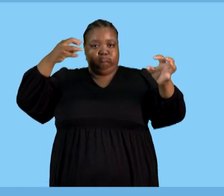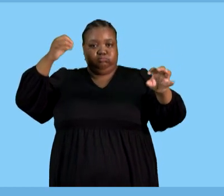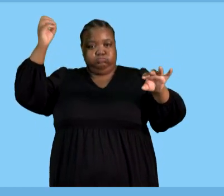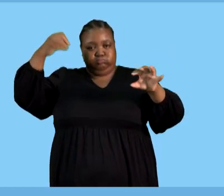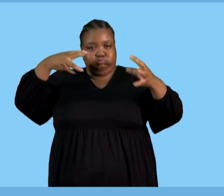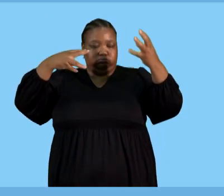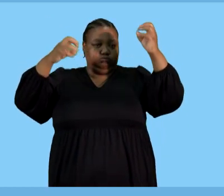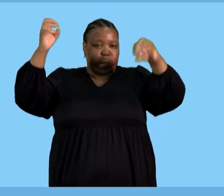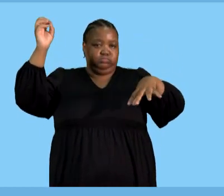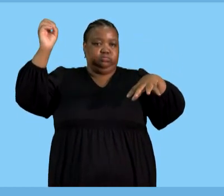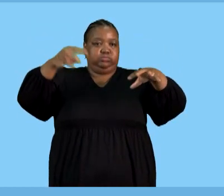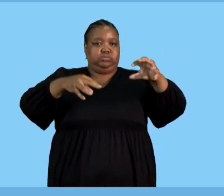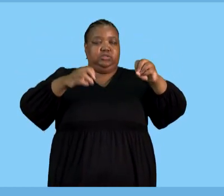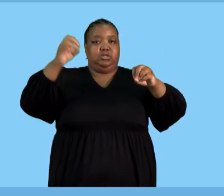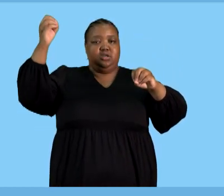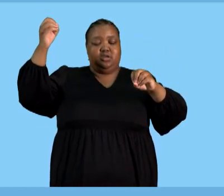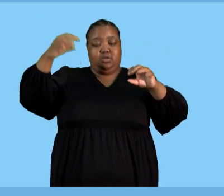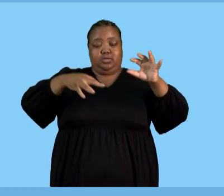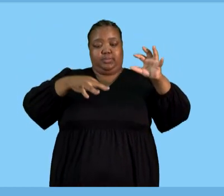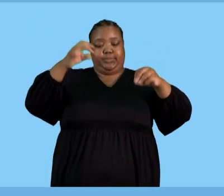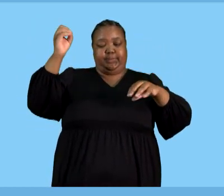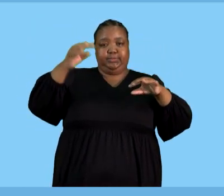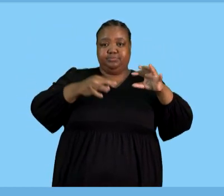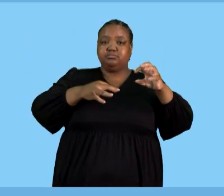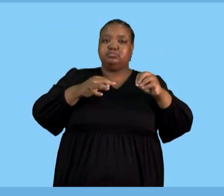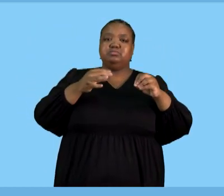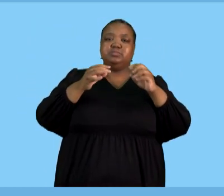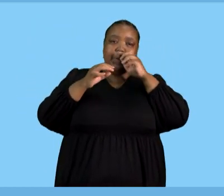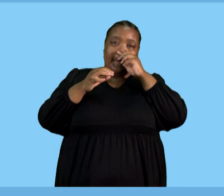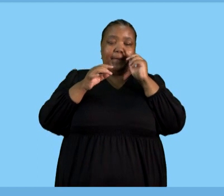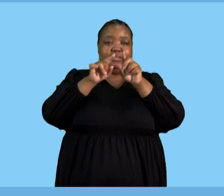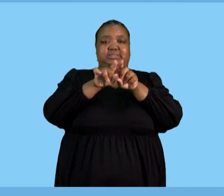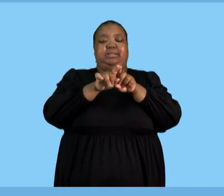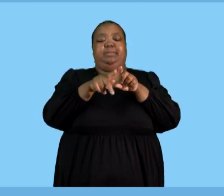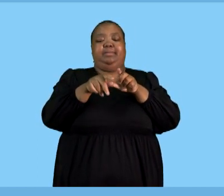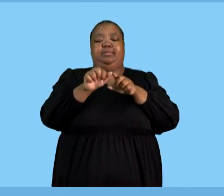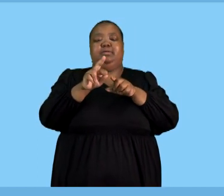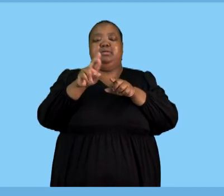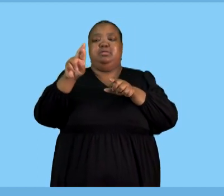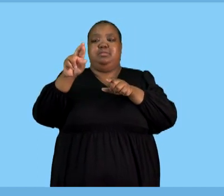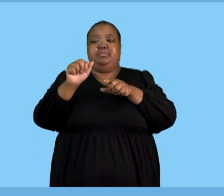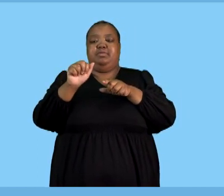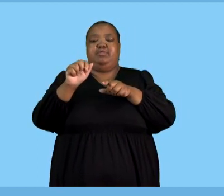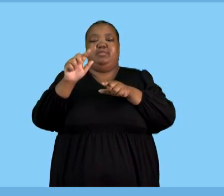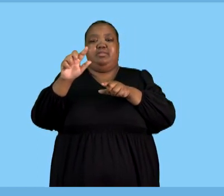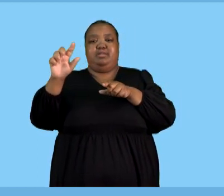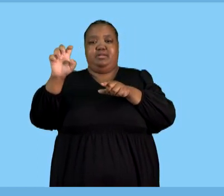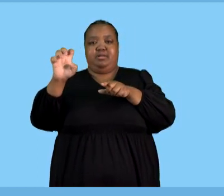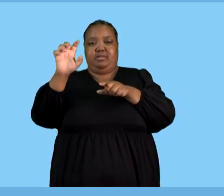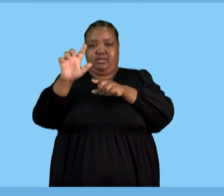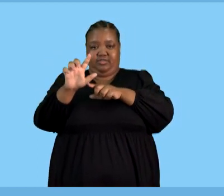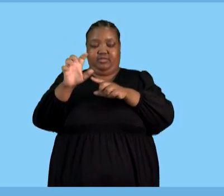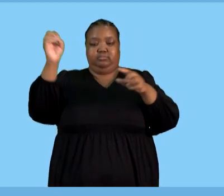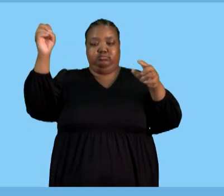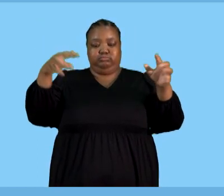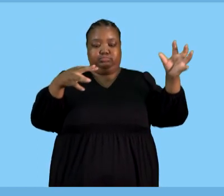reflected off that particular surface parallel to each other. So they're always going to be reflected off that particular surface parallel